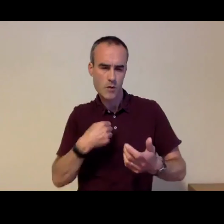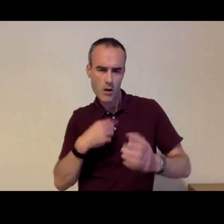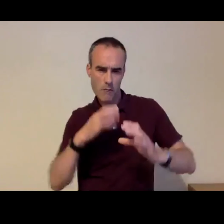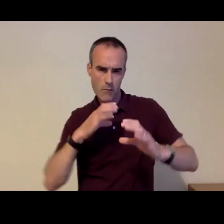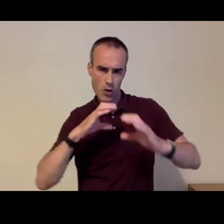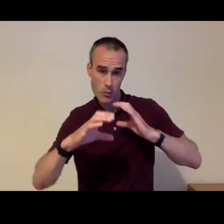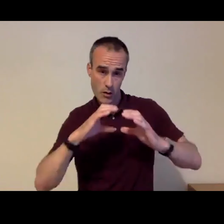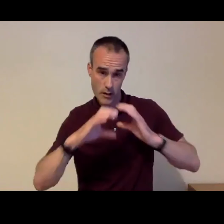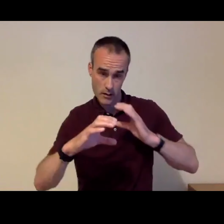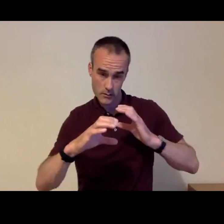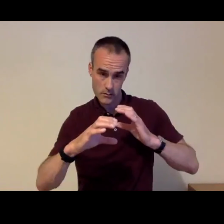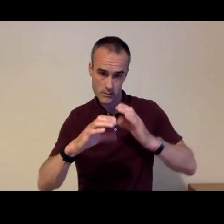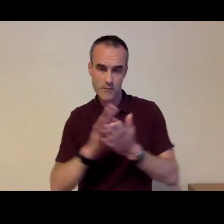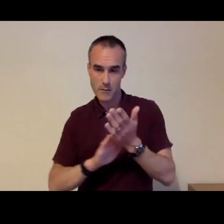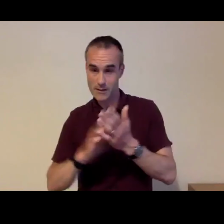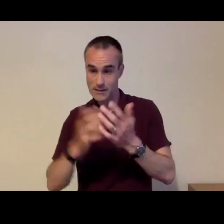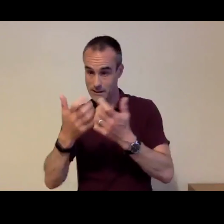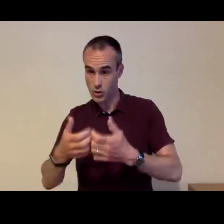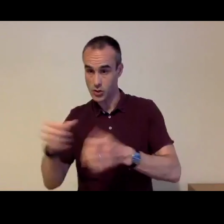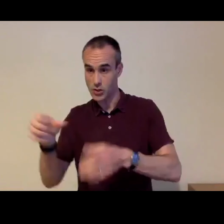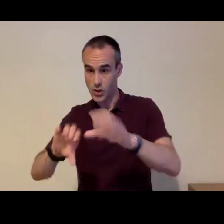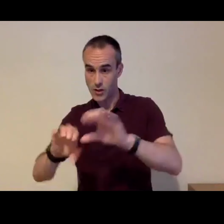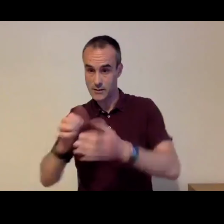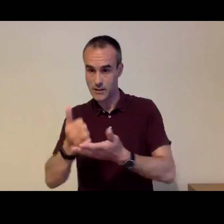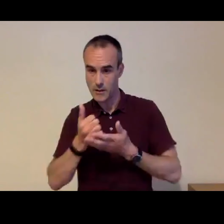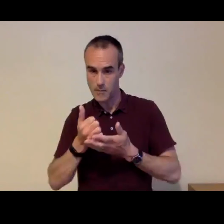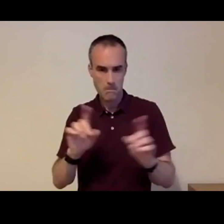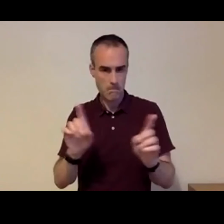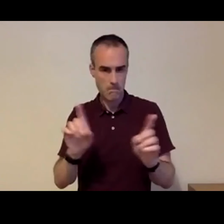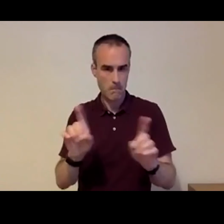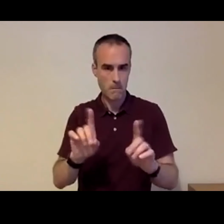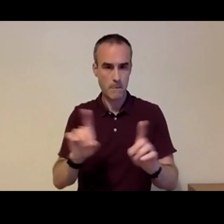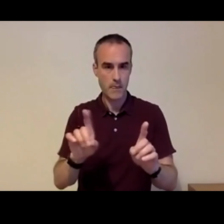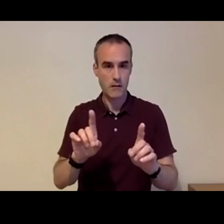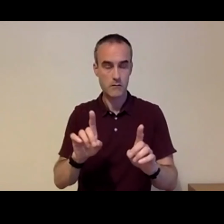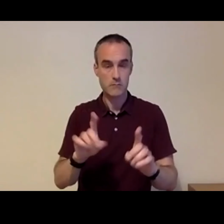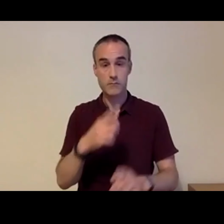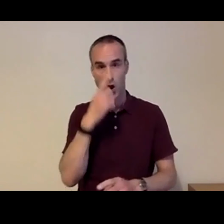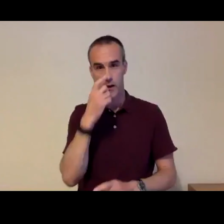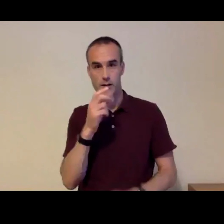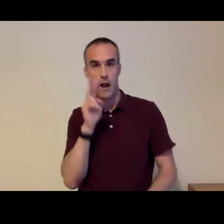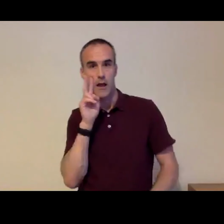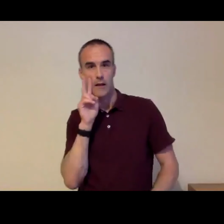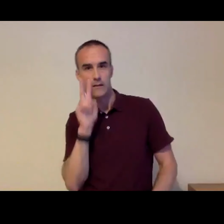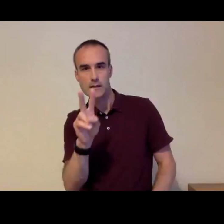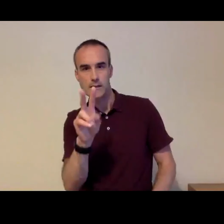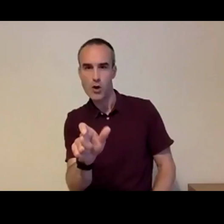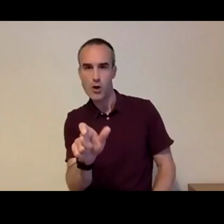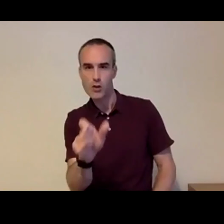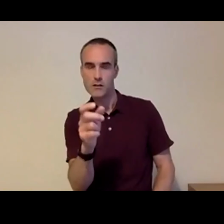with, probably the most important thing is the ability to see the speaker or the source of sound.